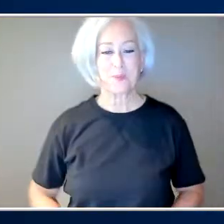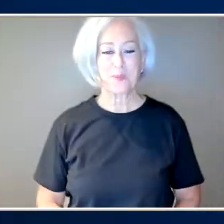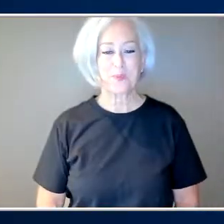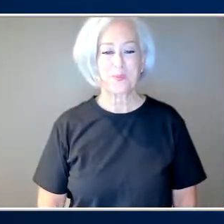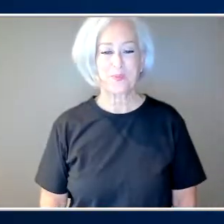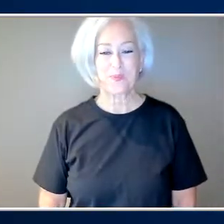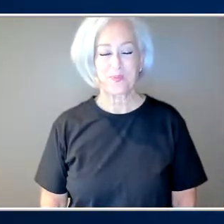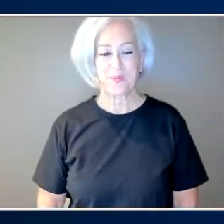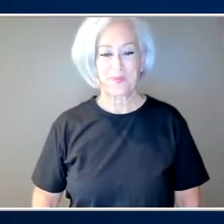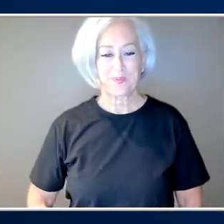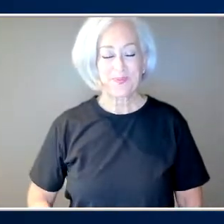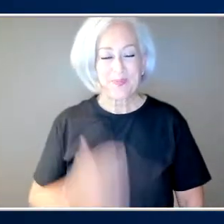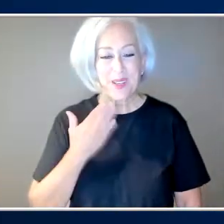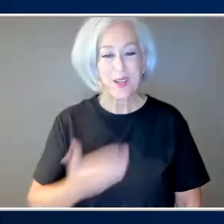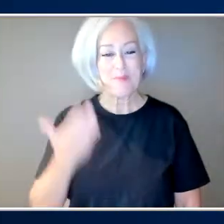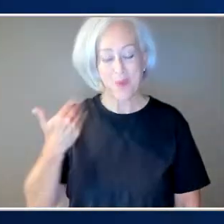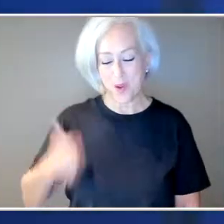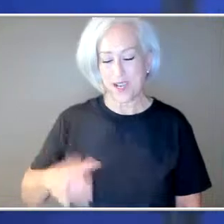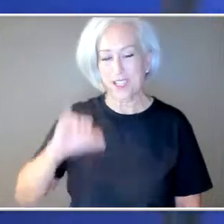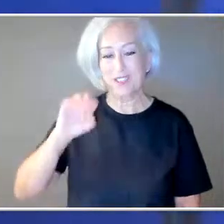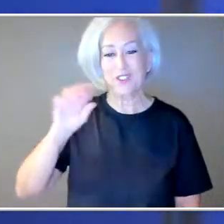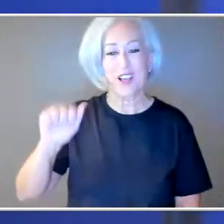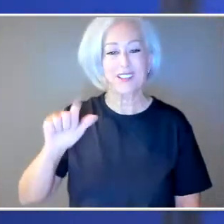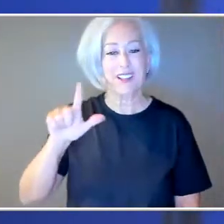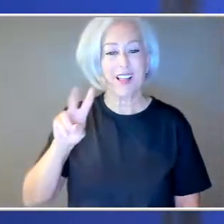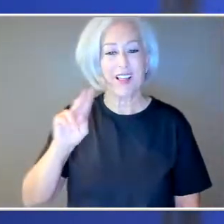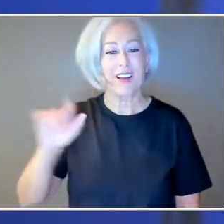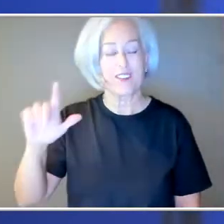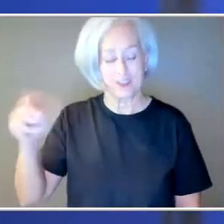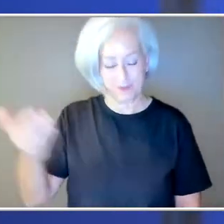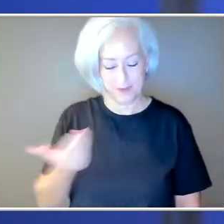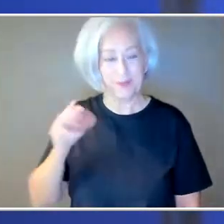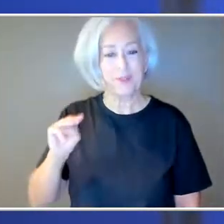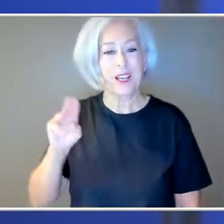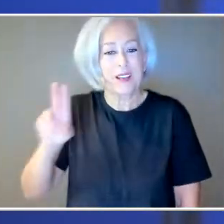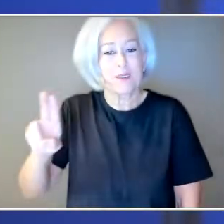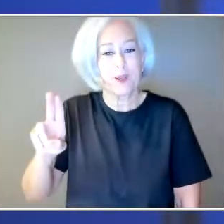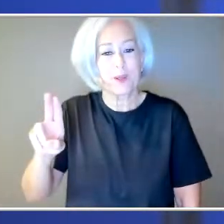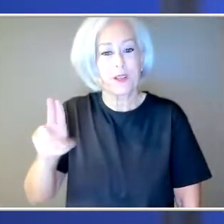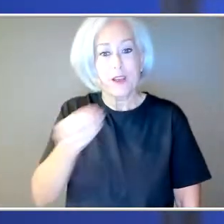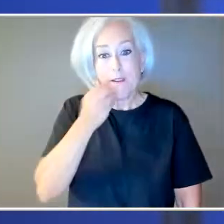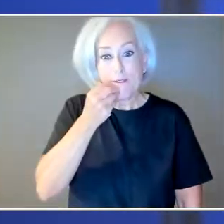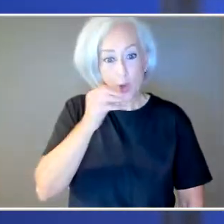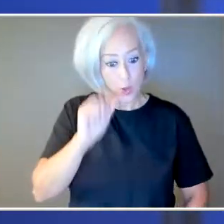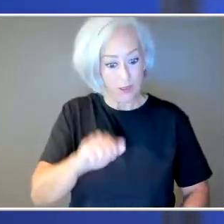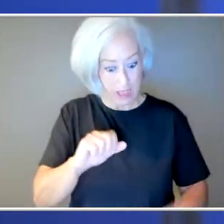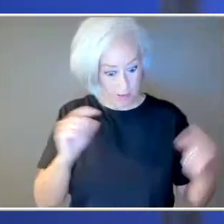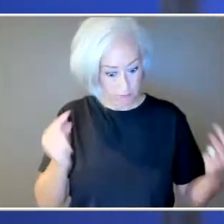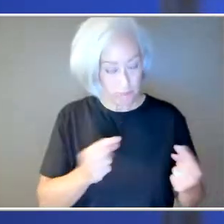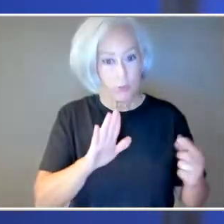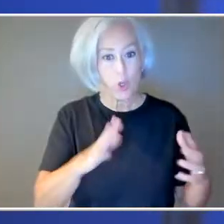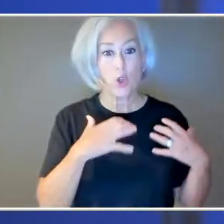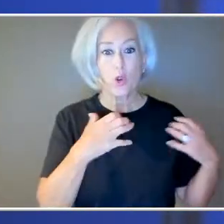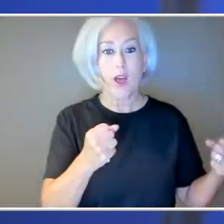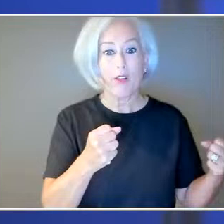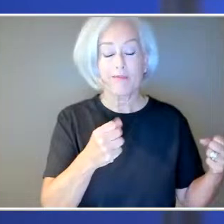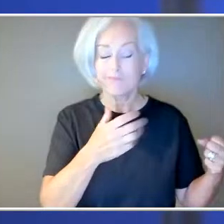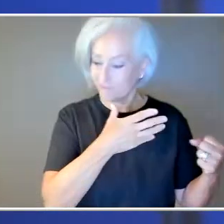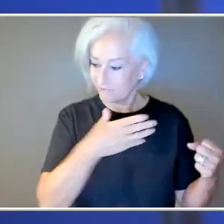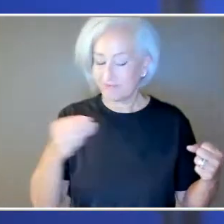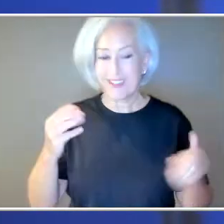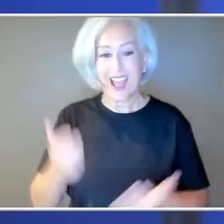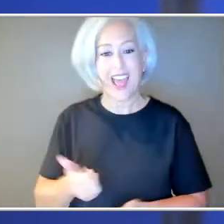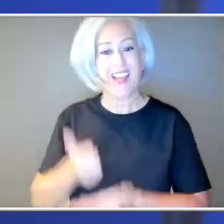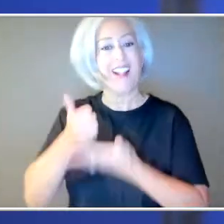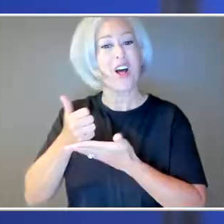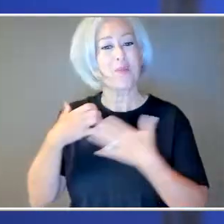Good morning, I'm Jessica Lovell, and welcome to the Morning Medical Update. Food can hurt your health. It can also help your health, and the